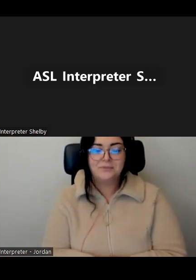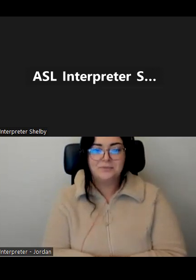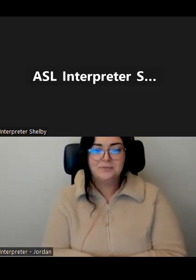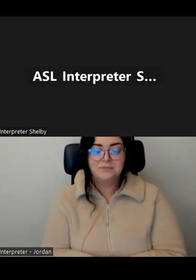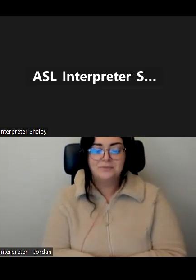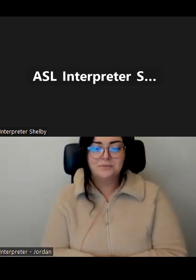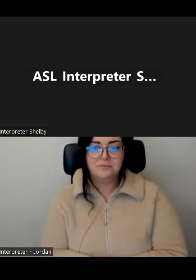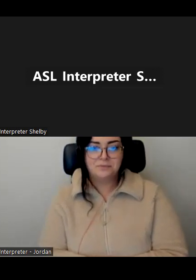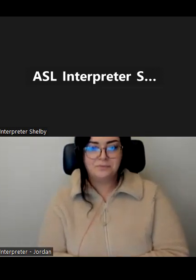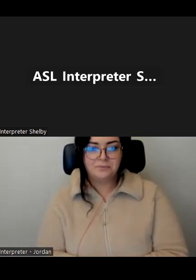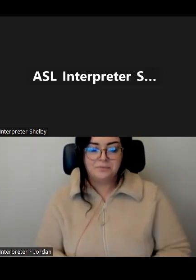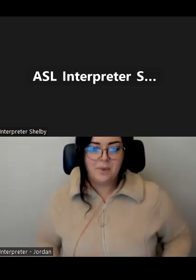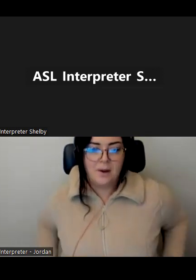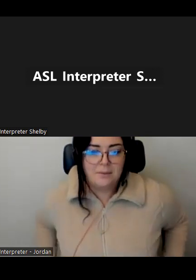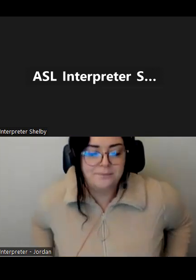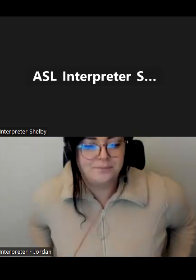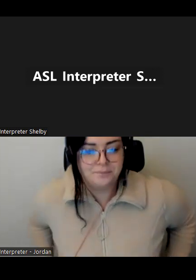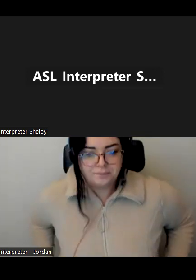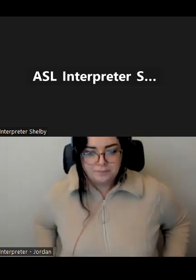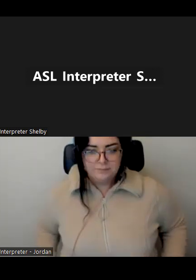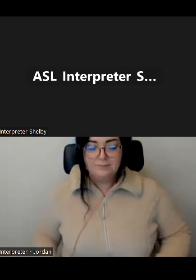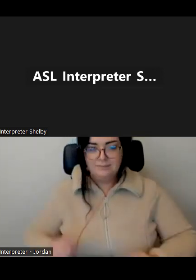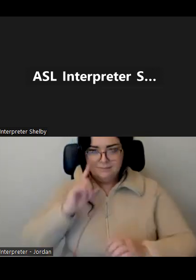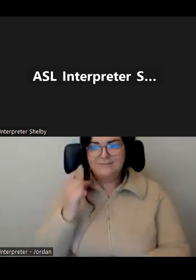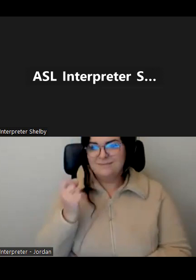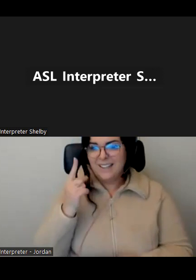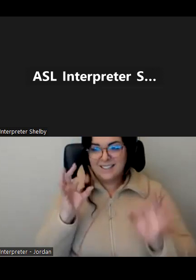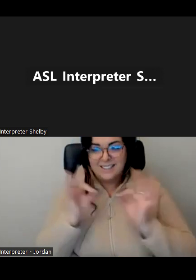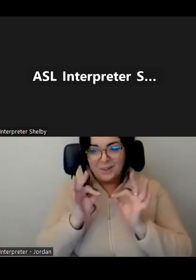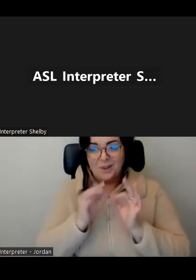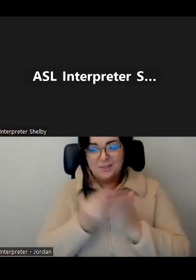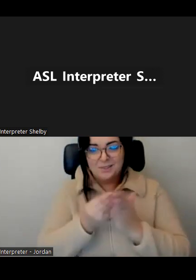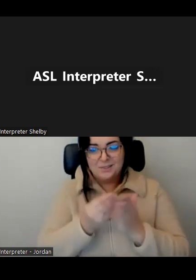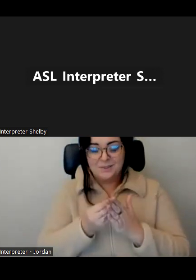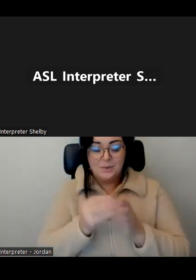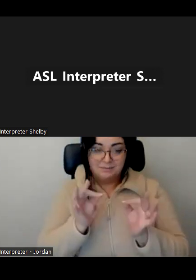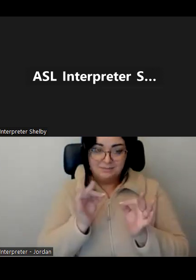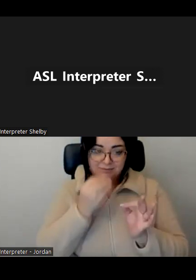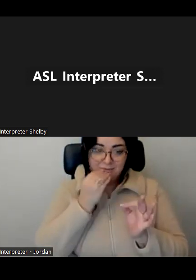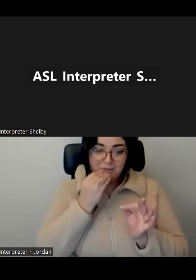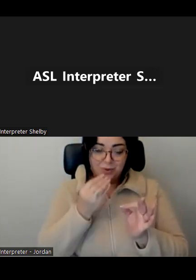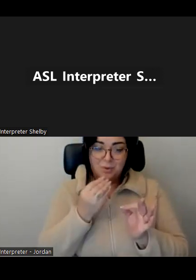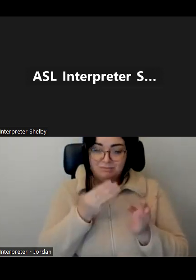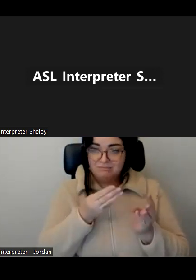Now, of course, I recognize that cost can be a barrier to eating some of these healthy foods. I mean, any food these days